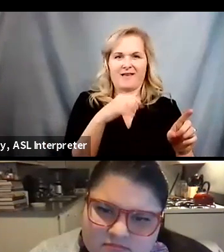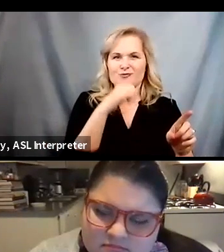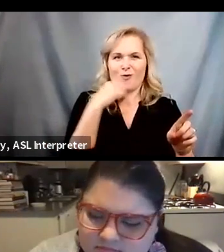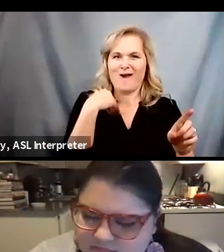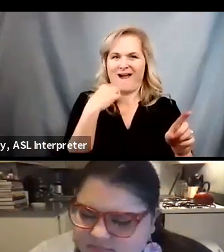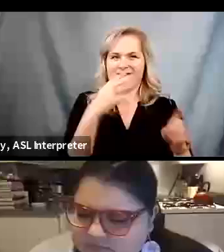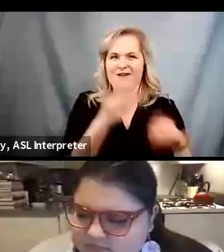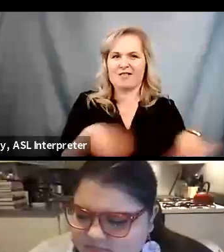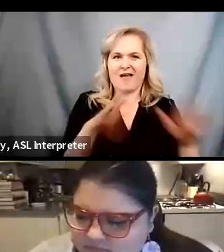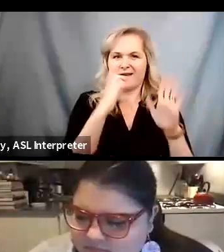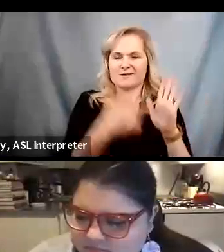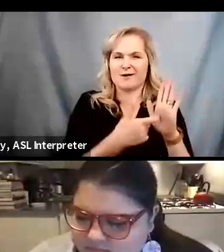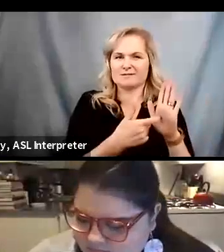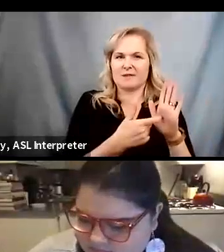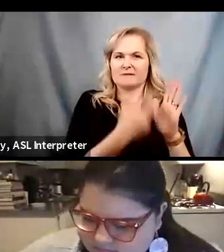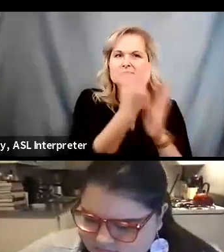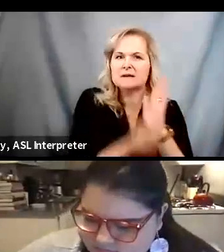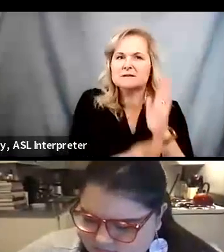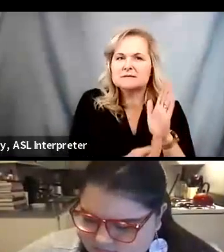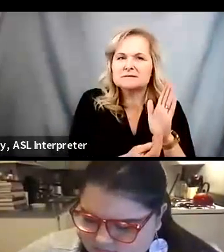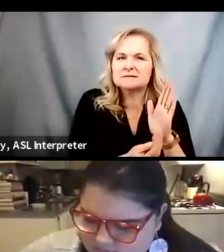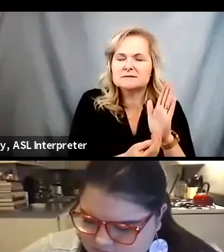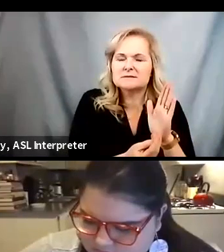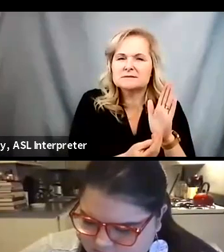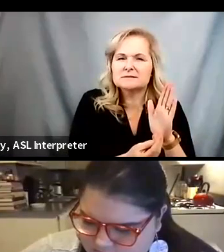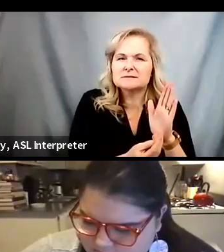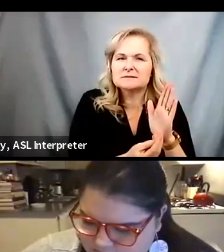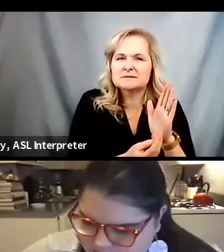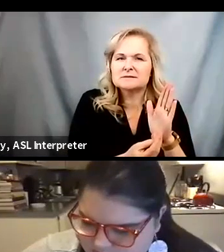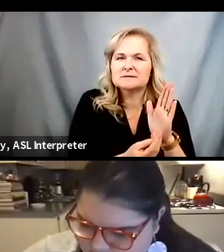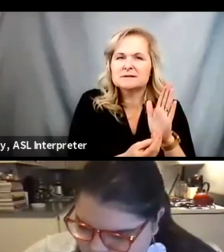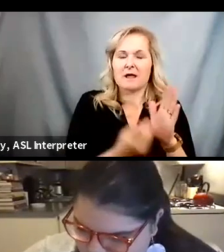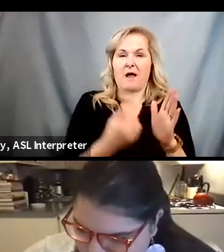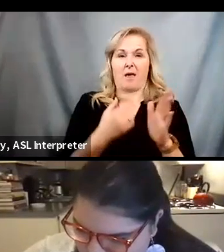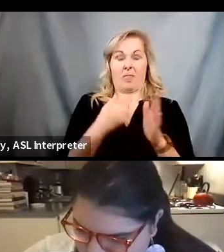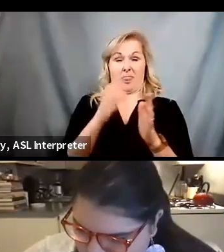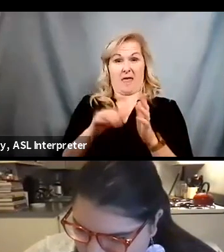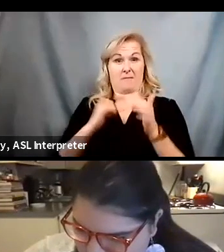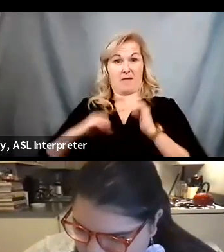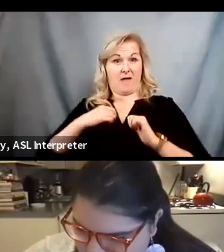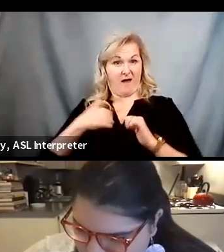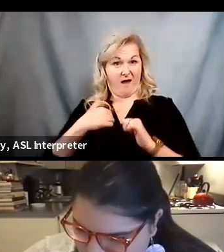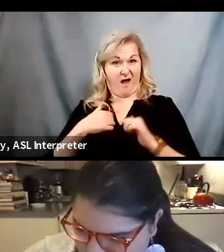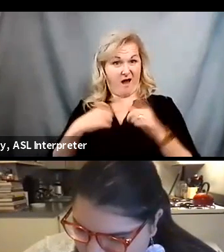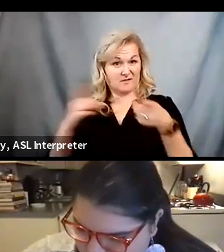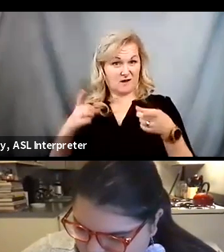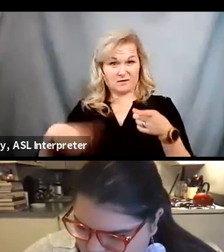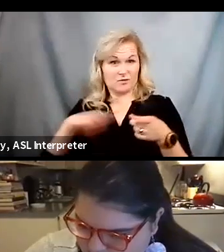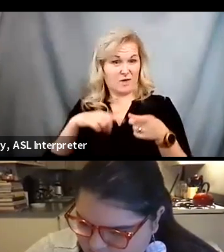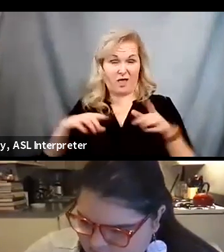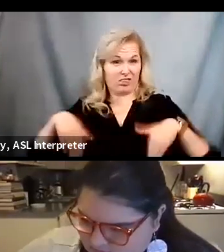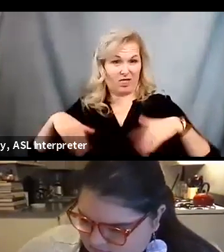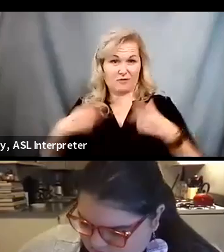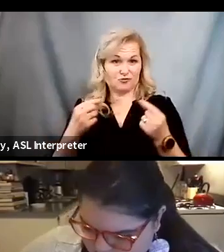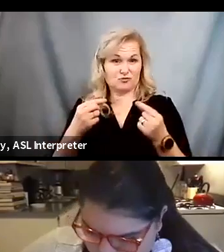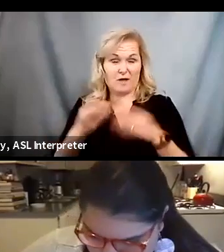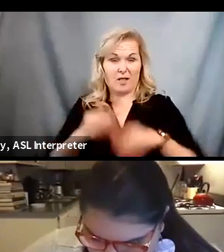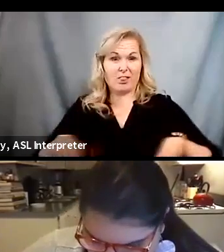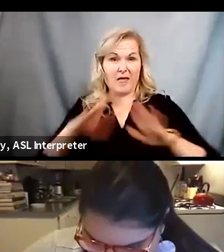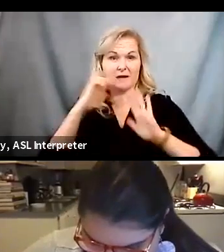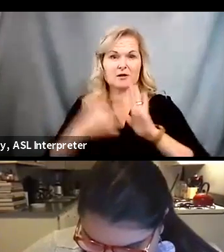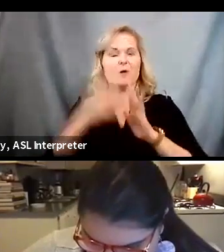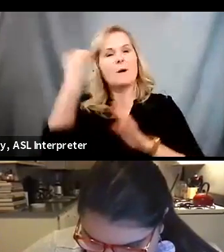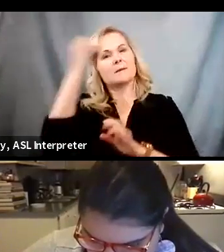acknowledgement. The play I directed, we didn't do a land acknowledgement because the play was a land